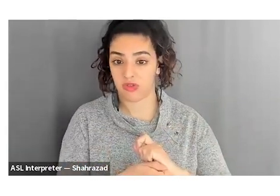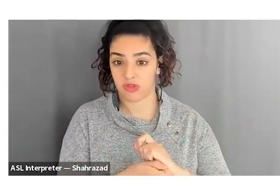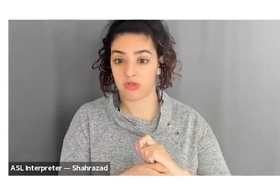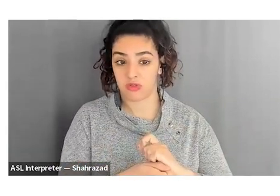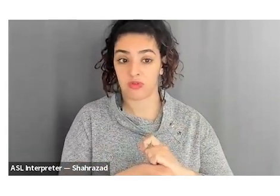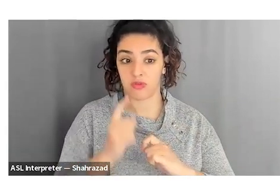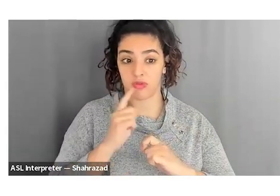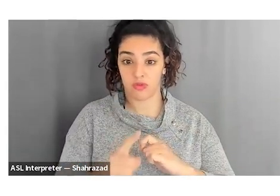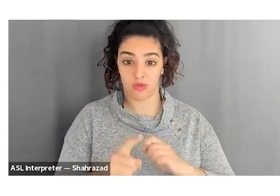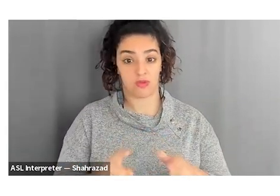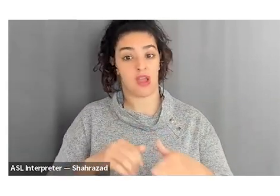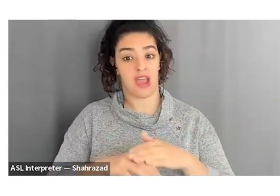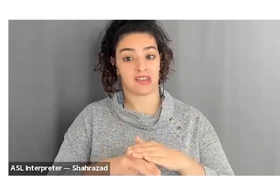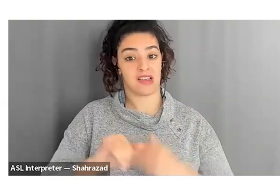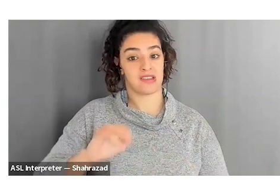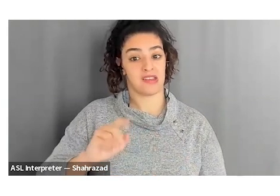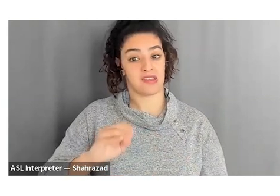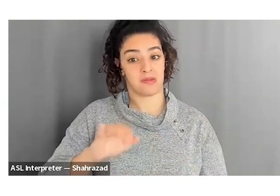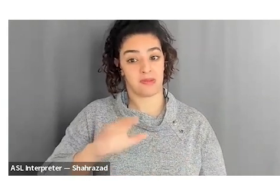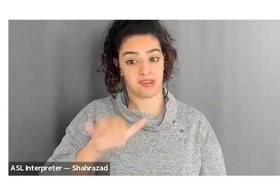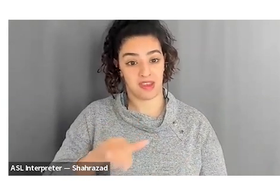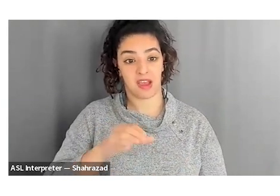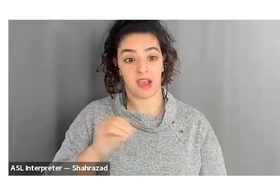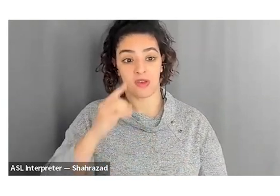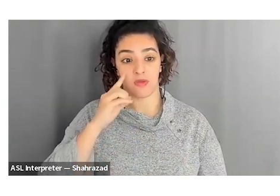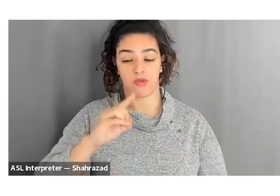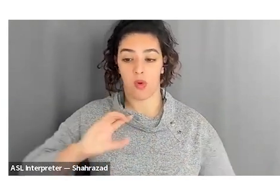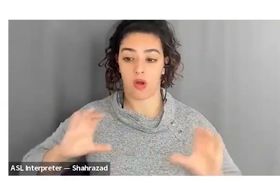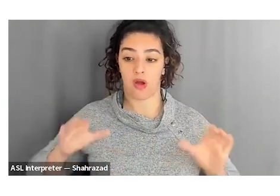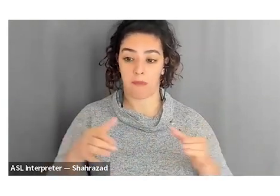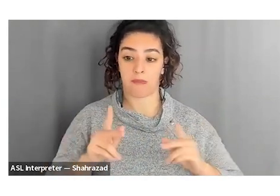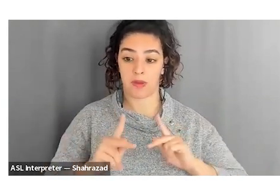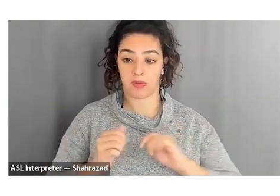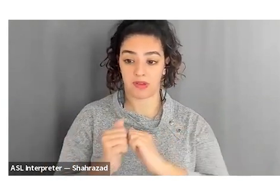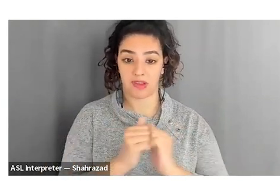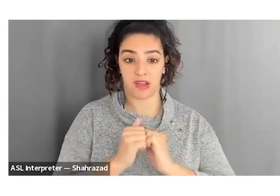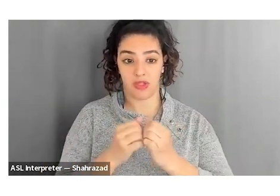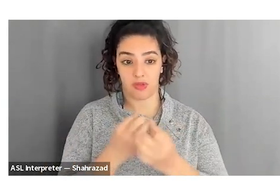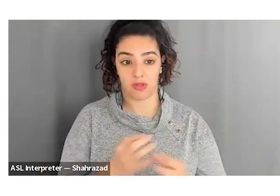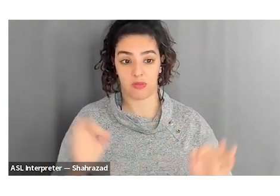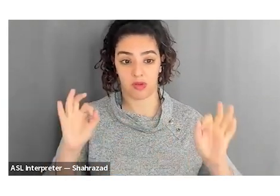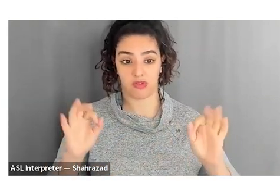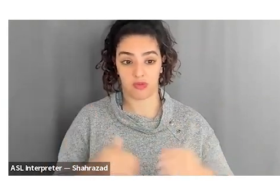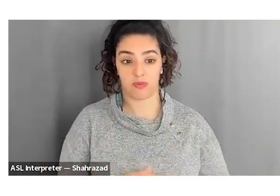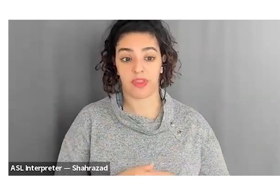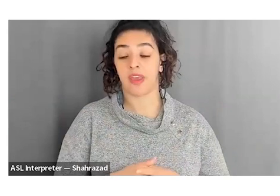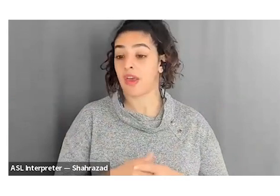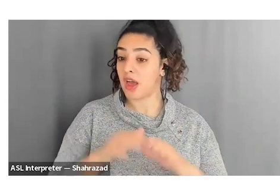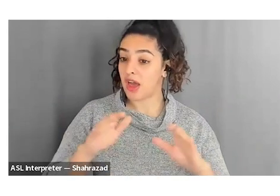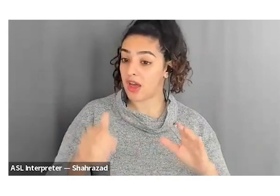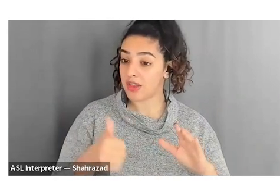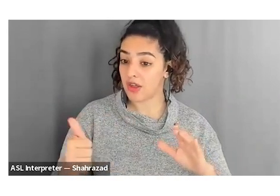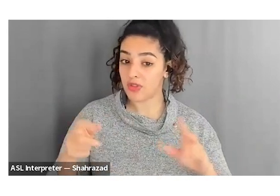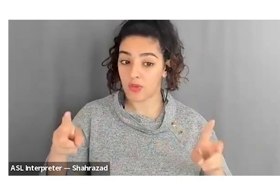liberation. And we have a wonderful radical quote right there, equally radical, Angela Davis. And